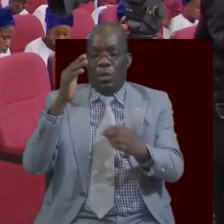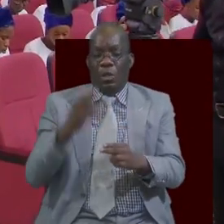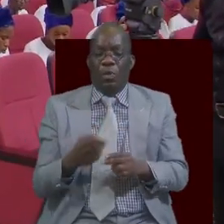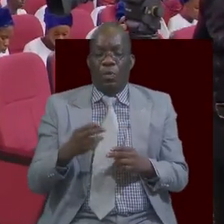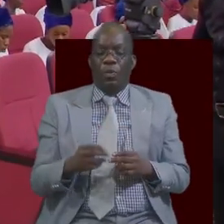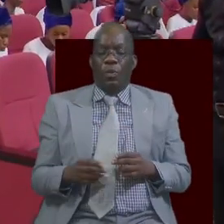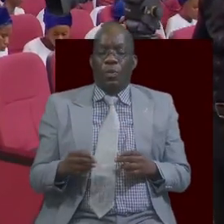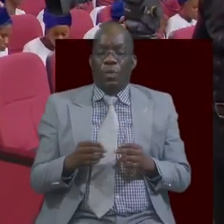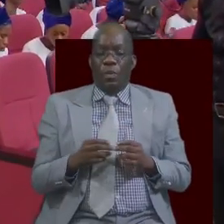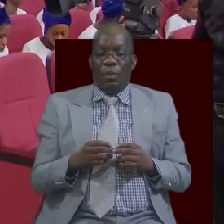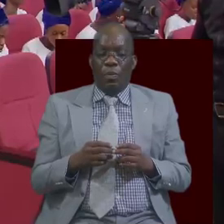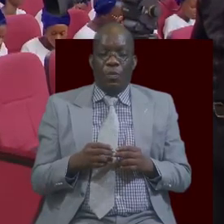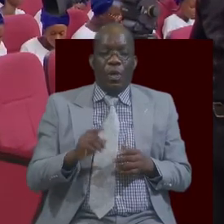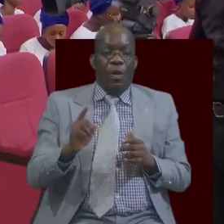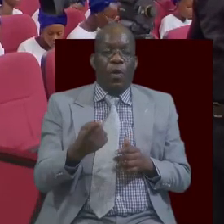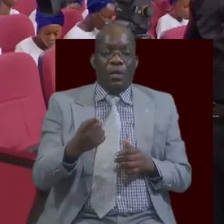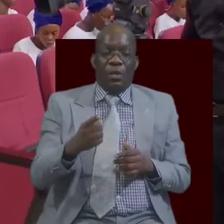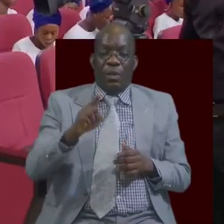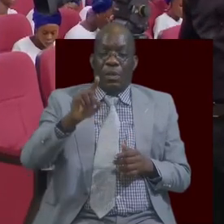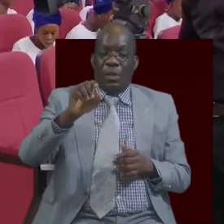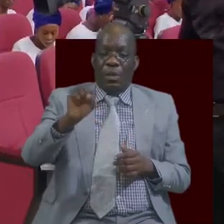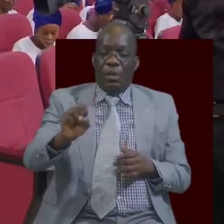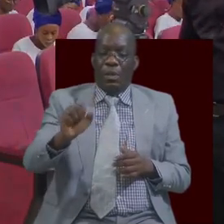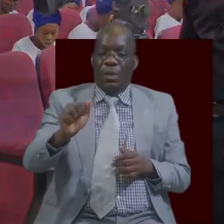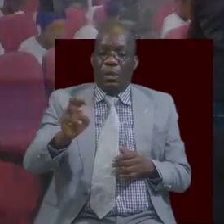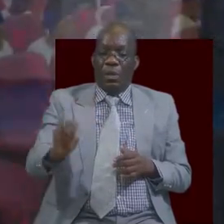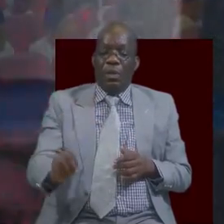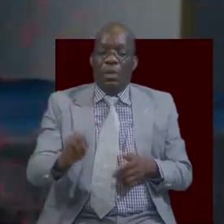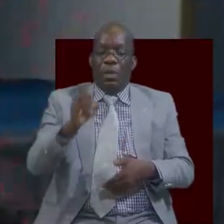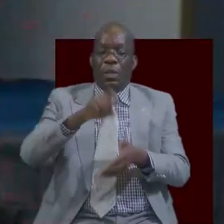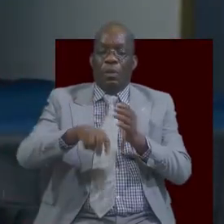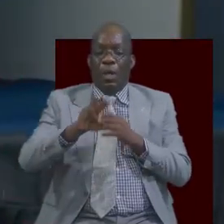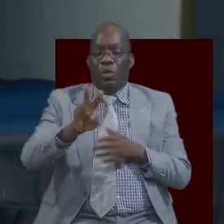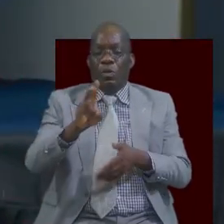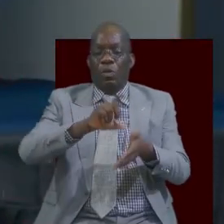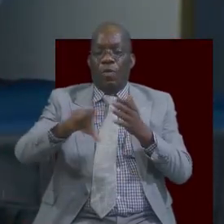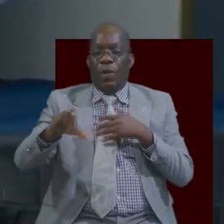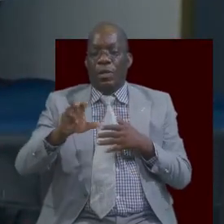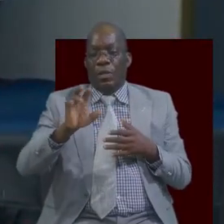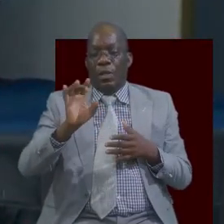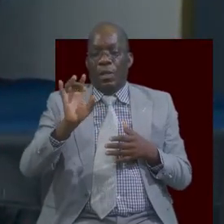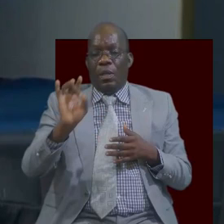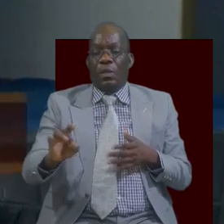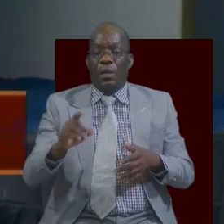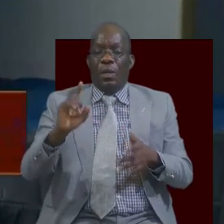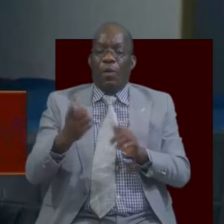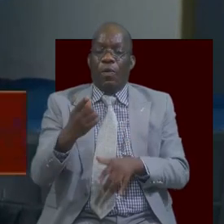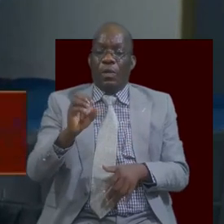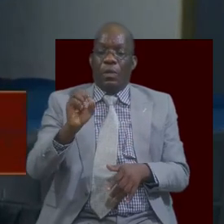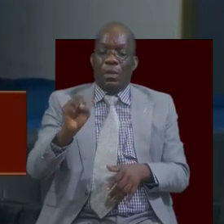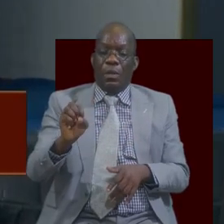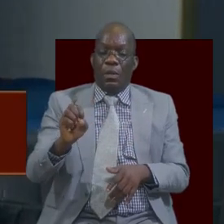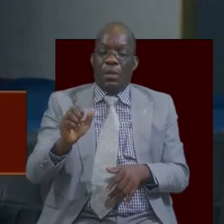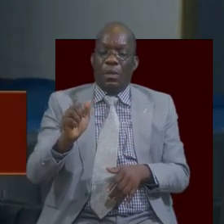Samuel chapter 2. And I'm reading from verse 8. In 1 Samuel chapter 2 verse 8,